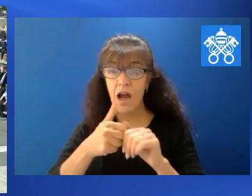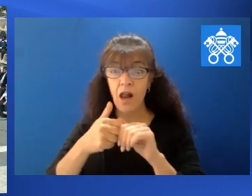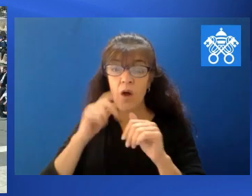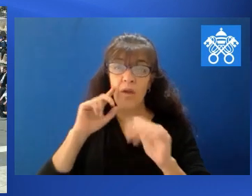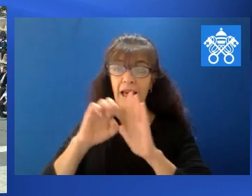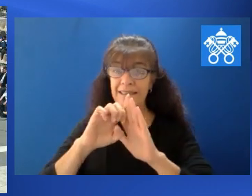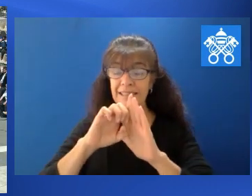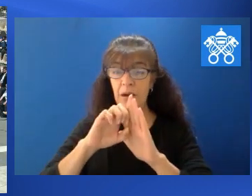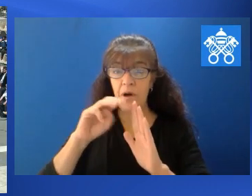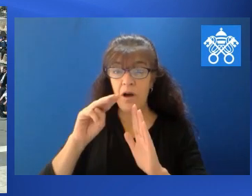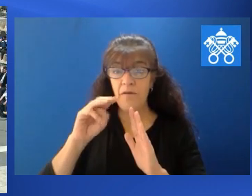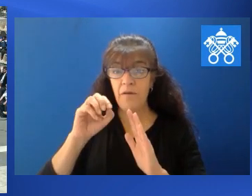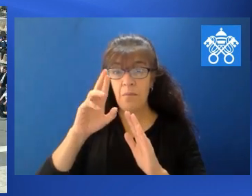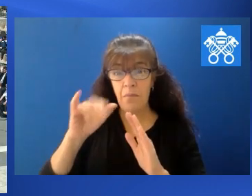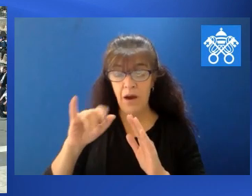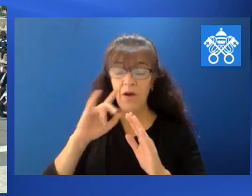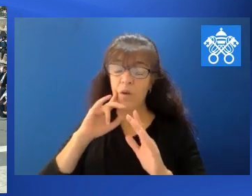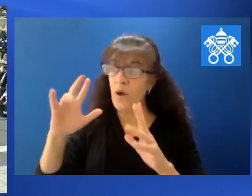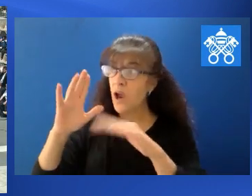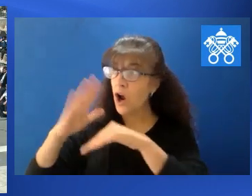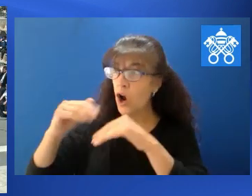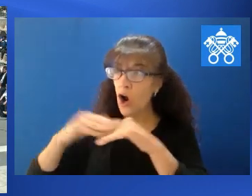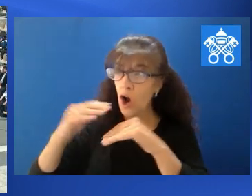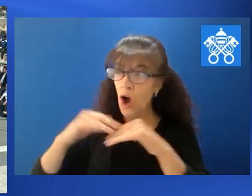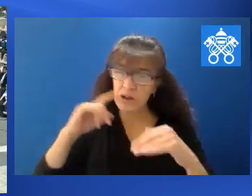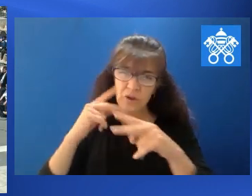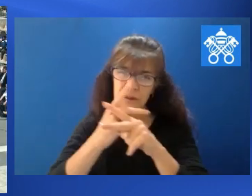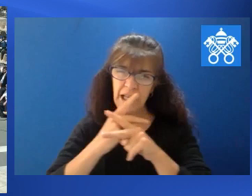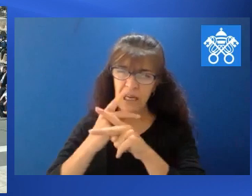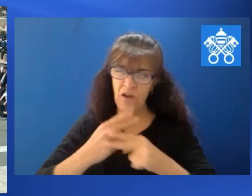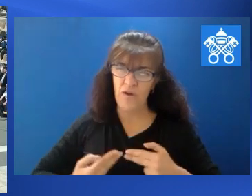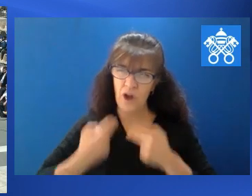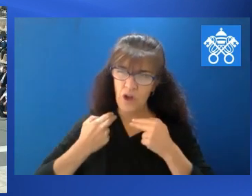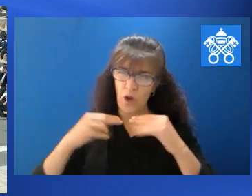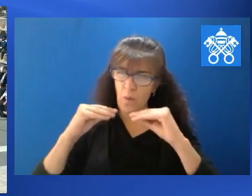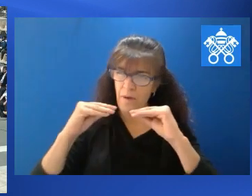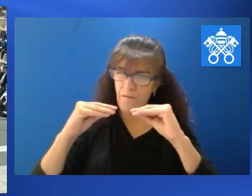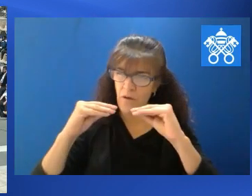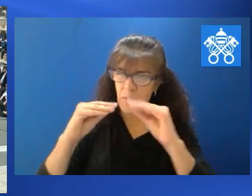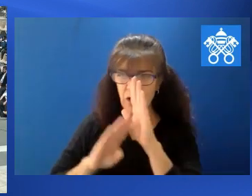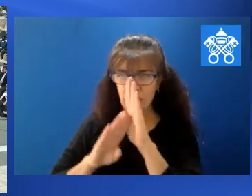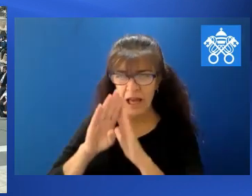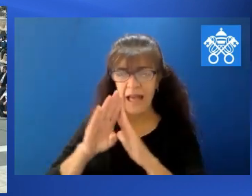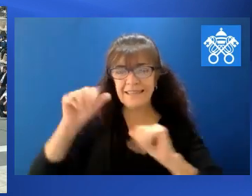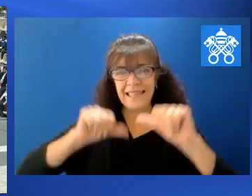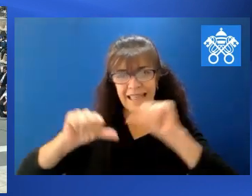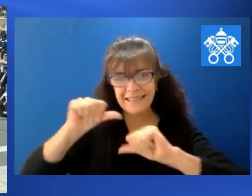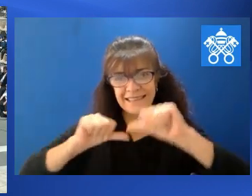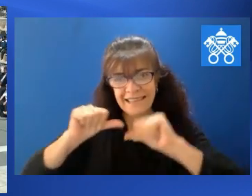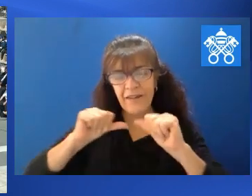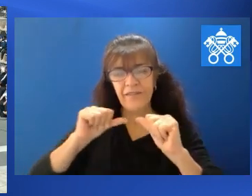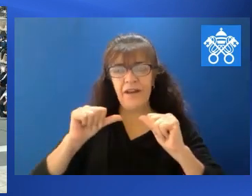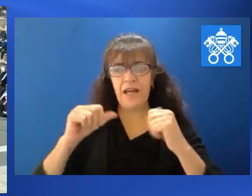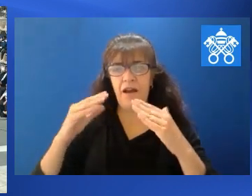take care always of human formation and spiritual and scientific formation of the young people, especially for